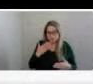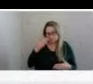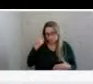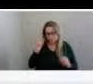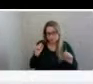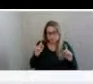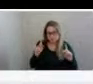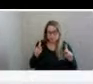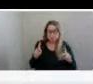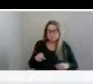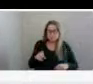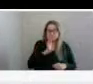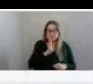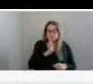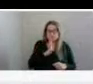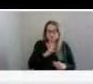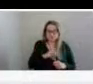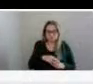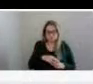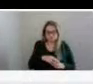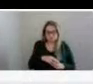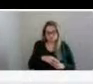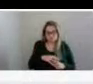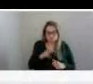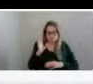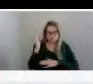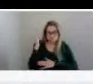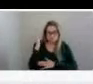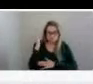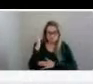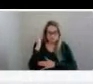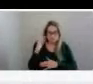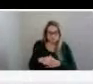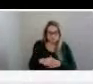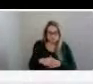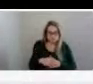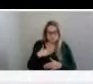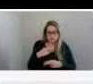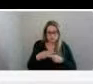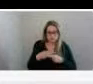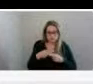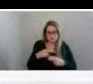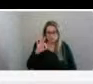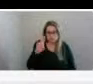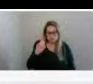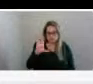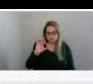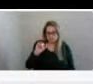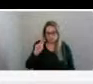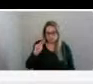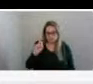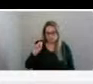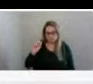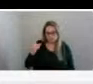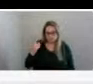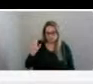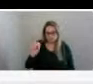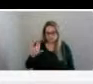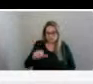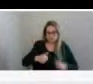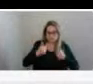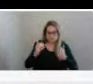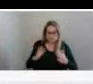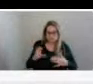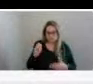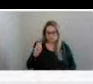opportunity to speak uh this afternoon uh i my name is francine sachio i'm a resident of